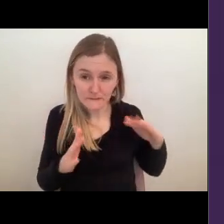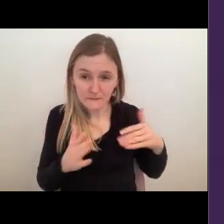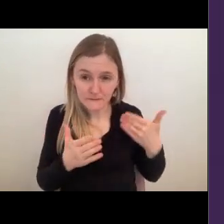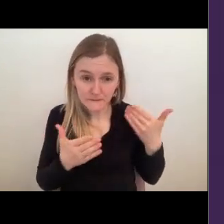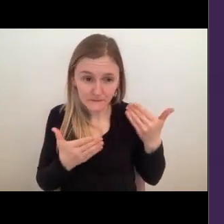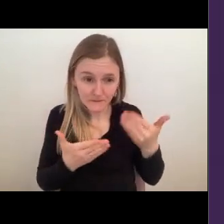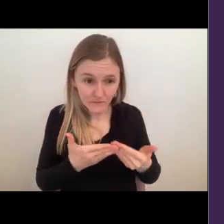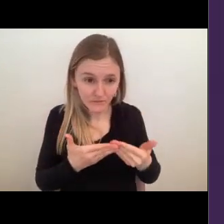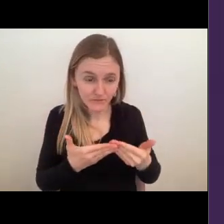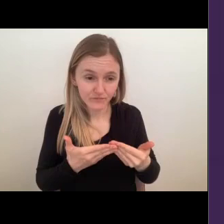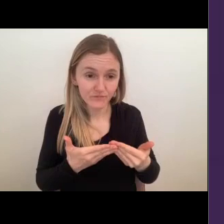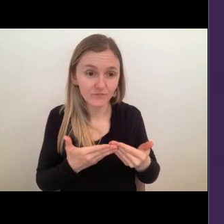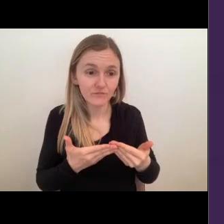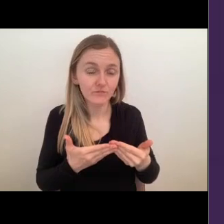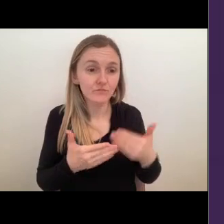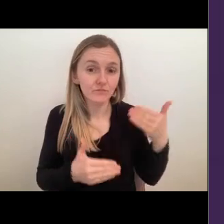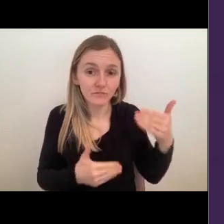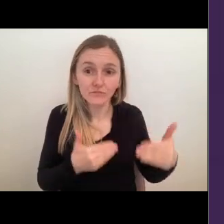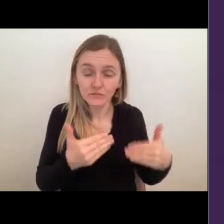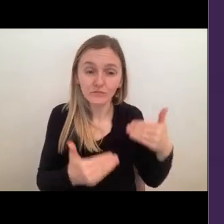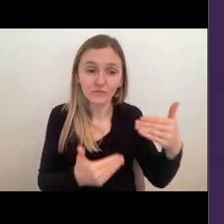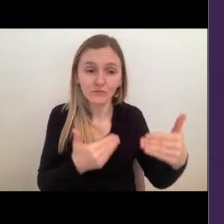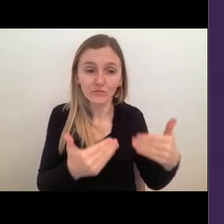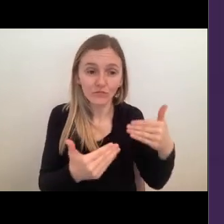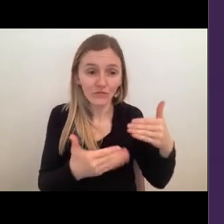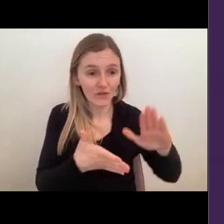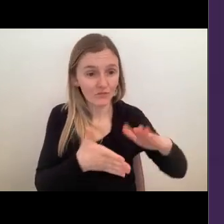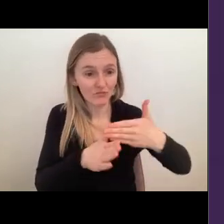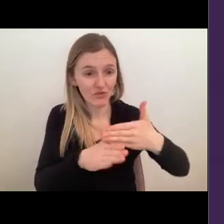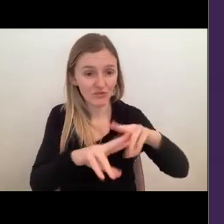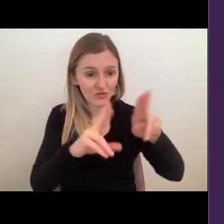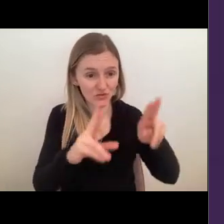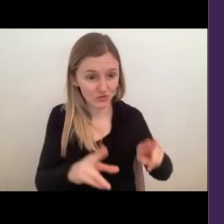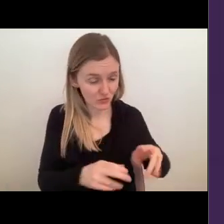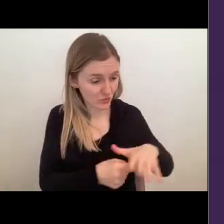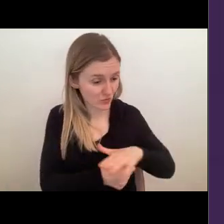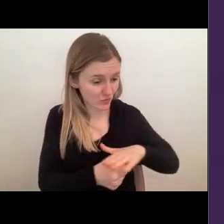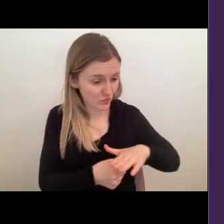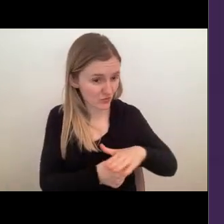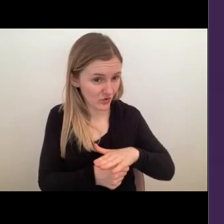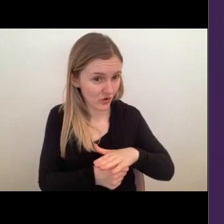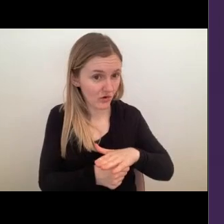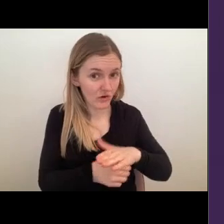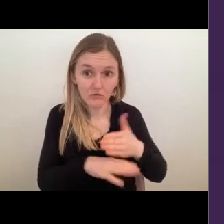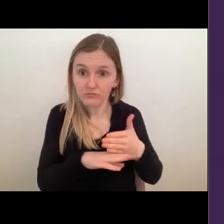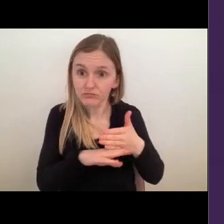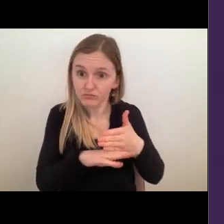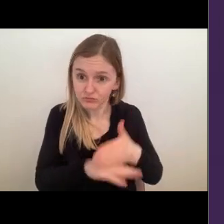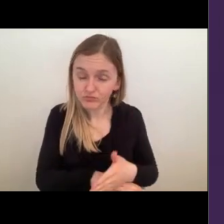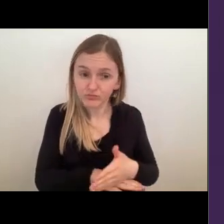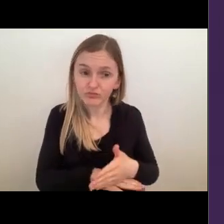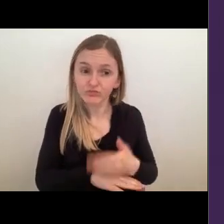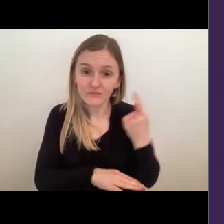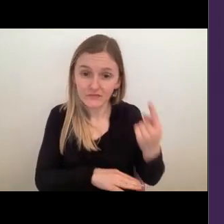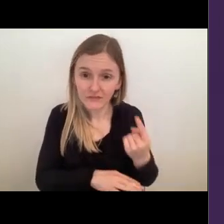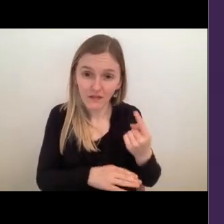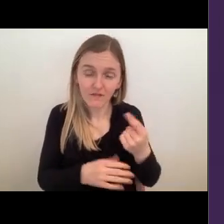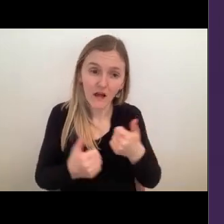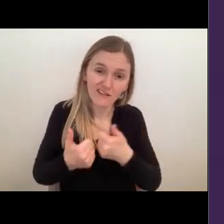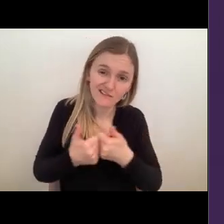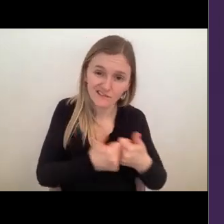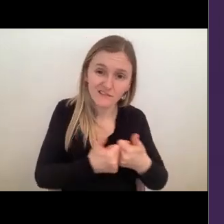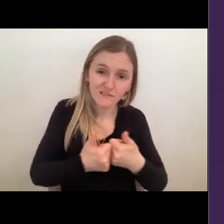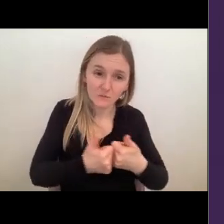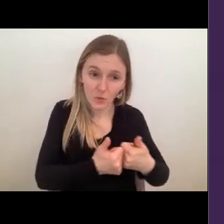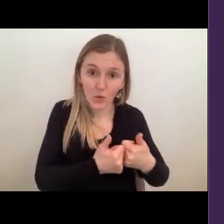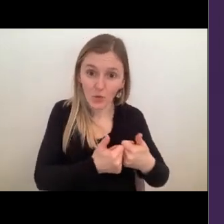early year setting and then her primary school setting worked really hard in terms of supporting her needs,